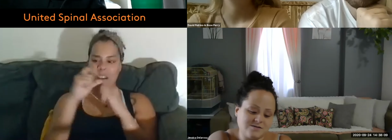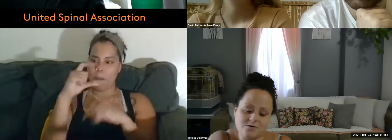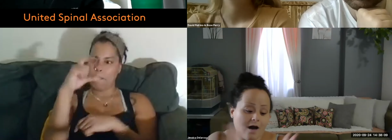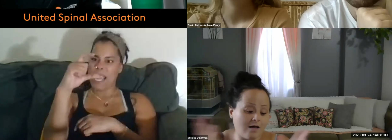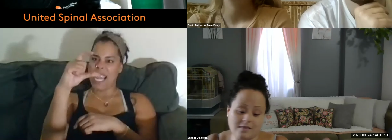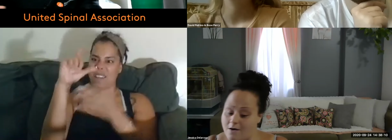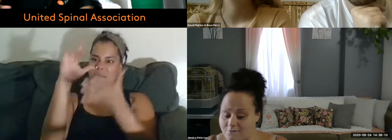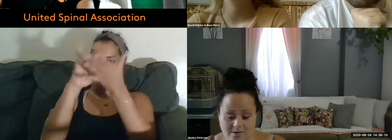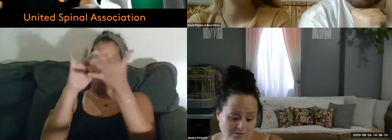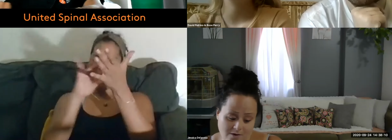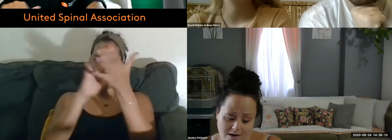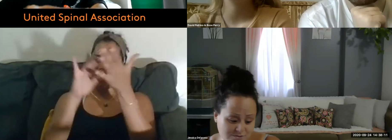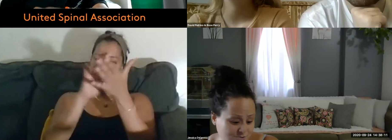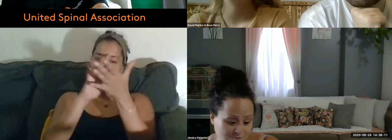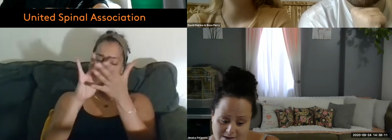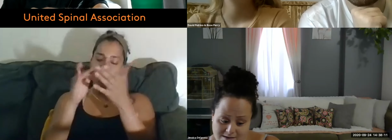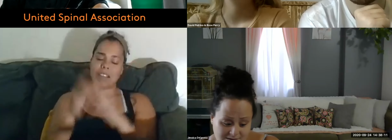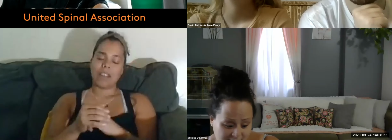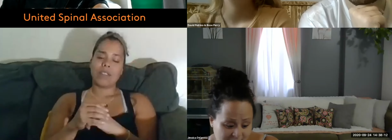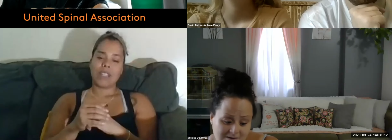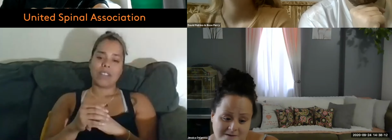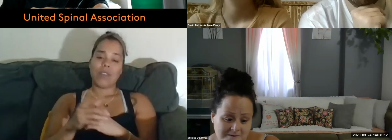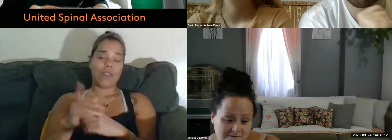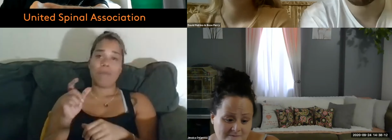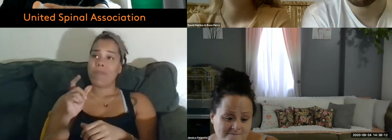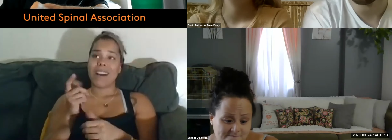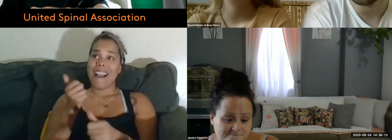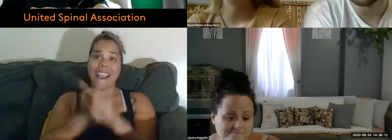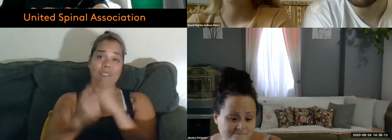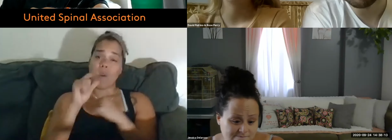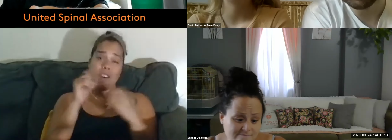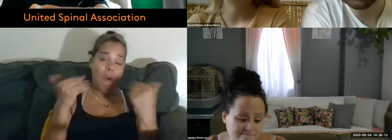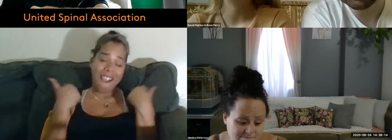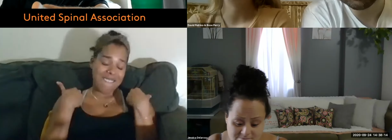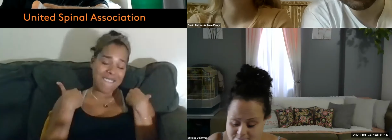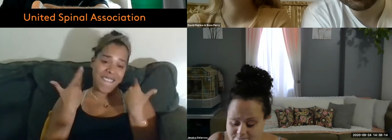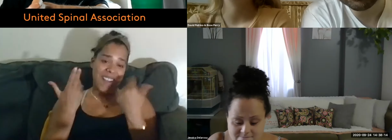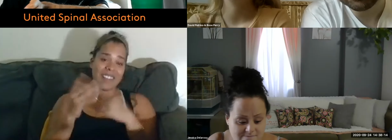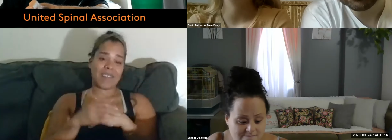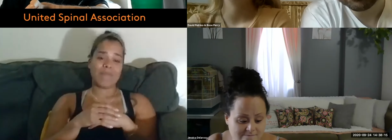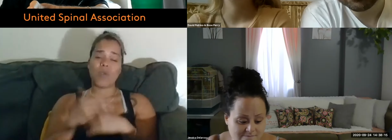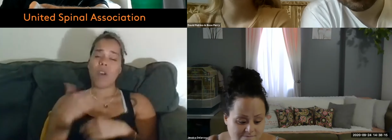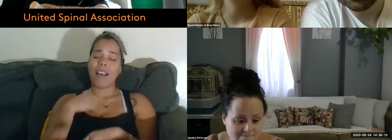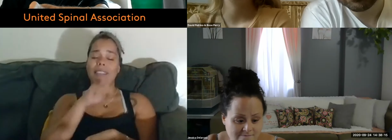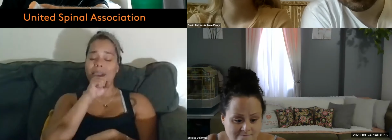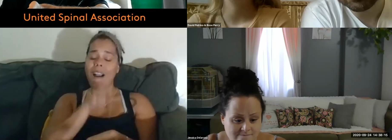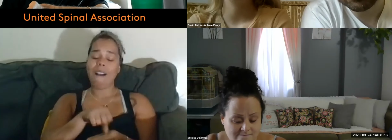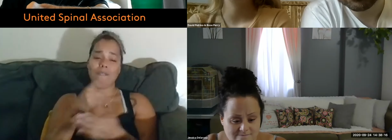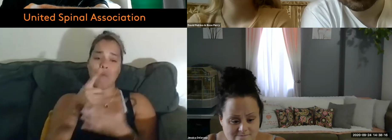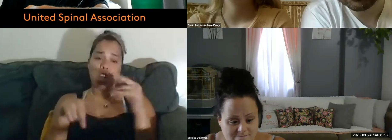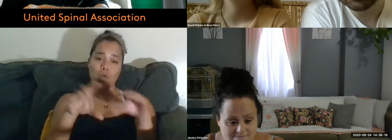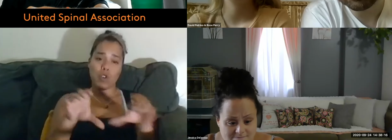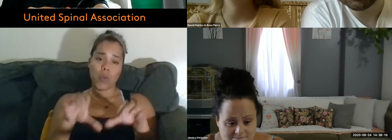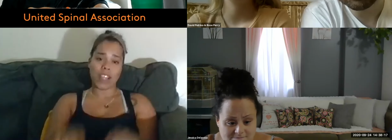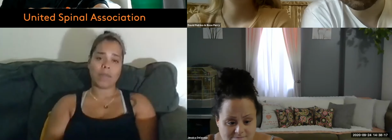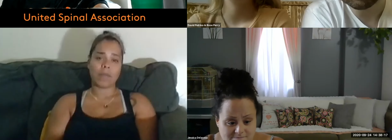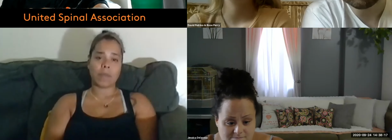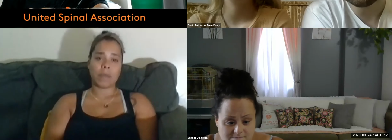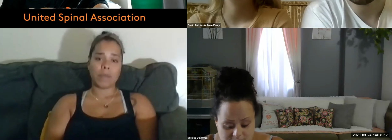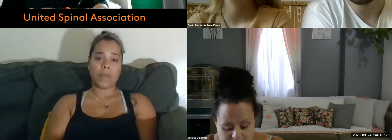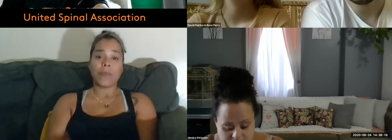somebody. So I love what you guys are doing. And I think personally, for senior and